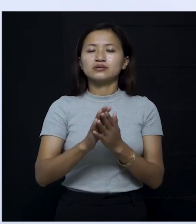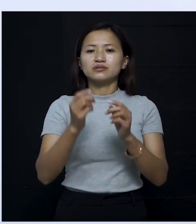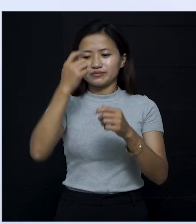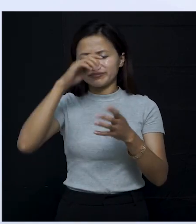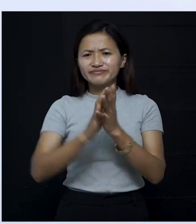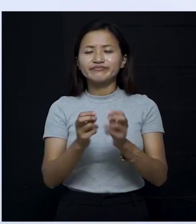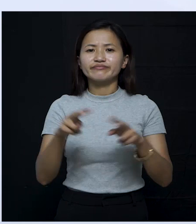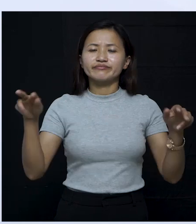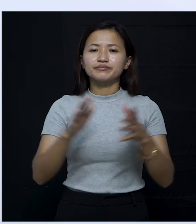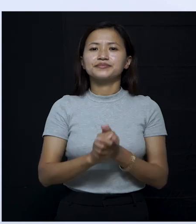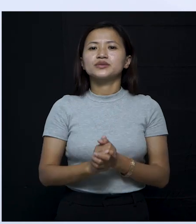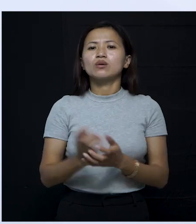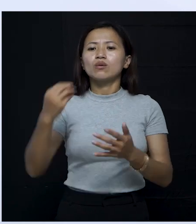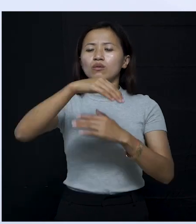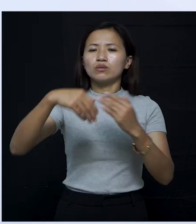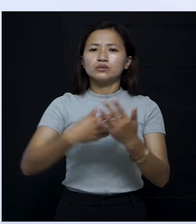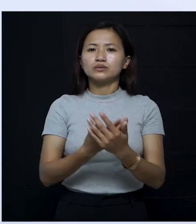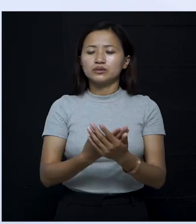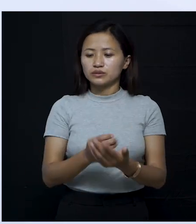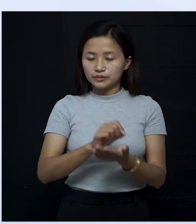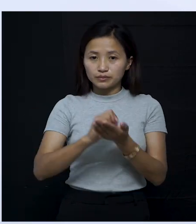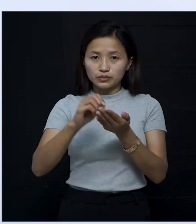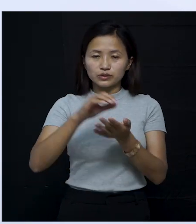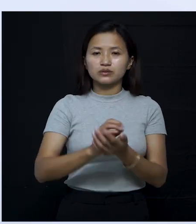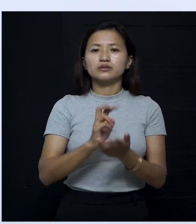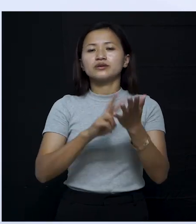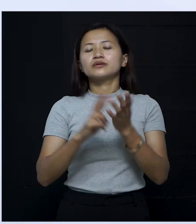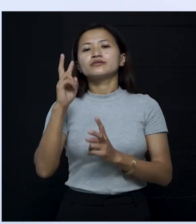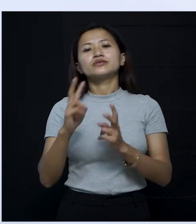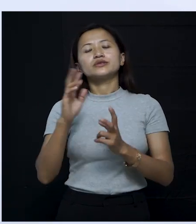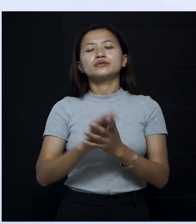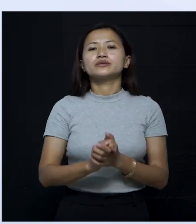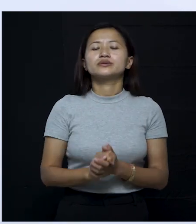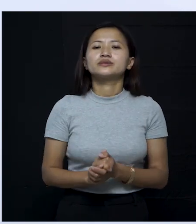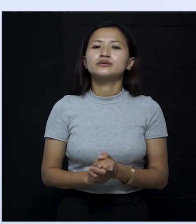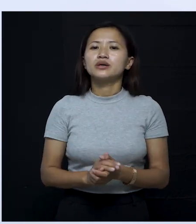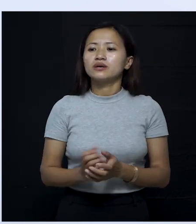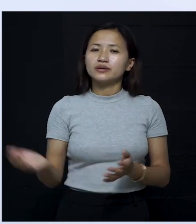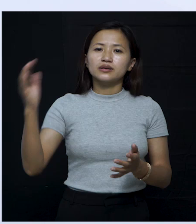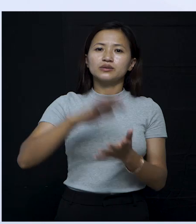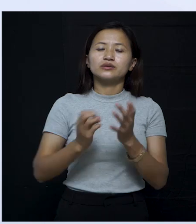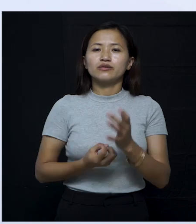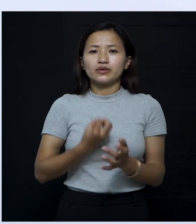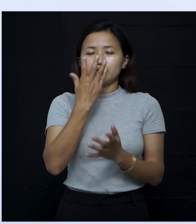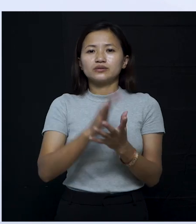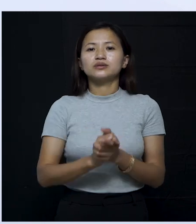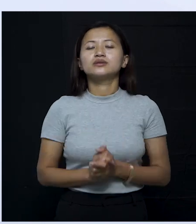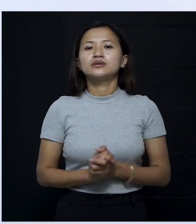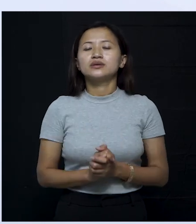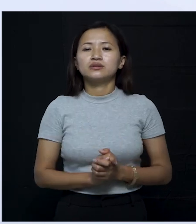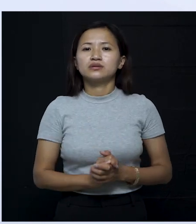isn't it? So all those you can mention in the vegetables, okay. Then coming to flower. Flower